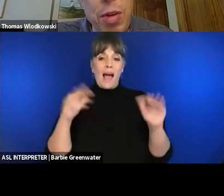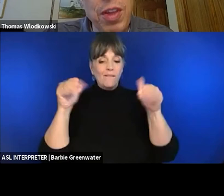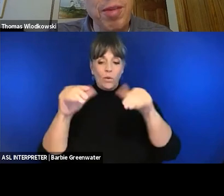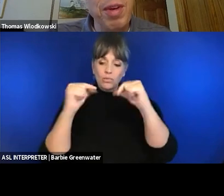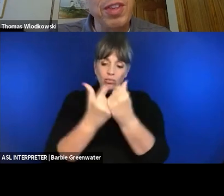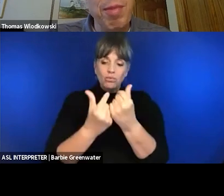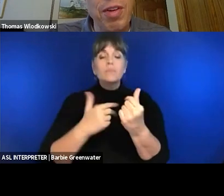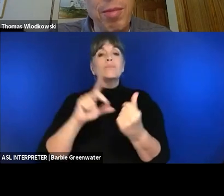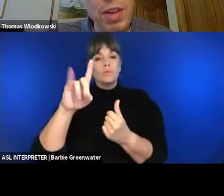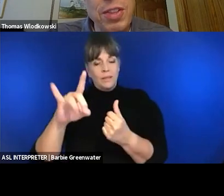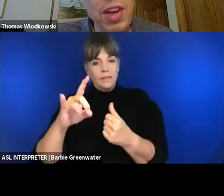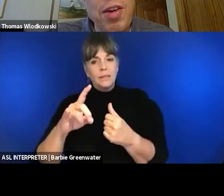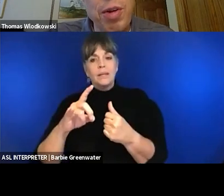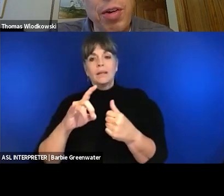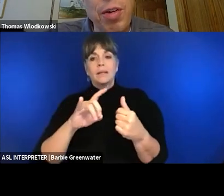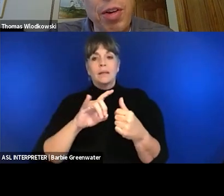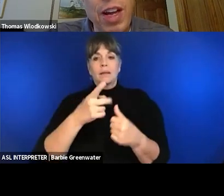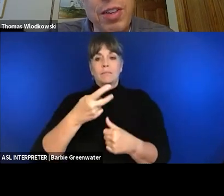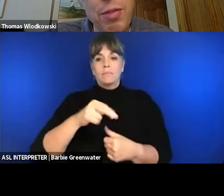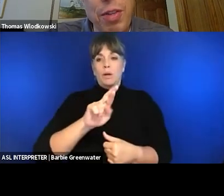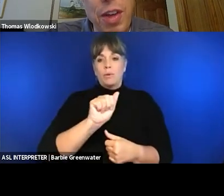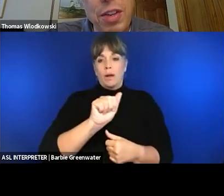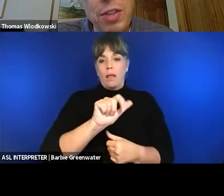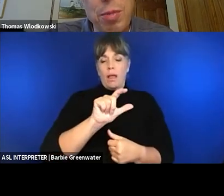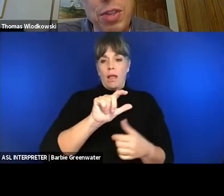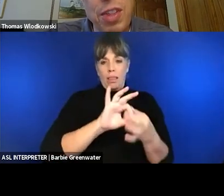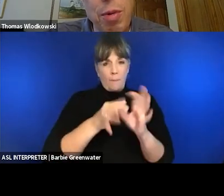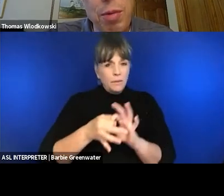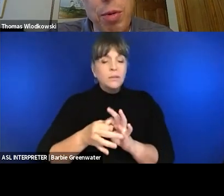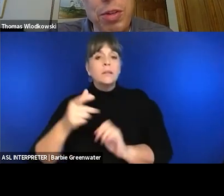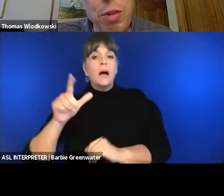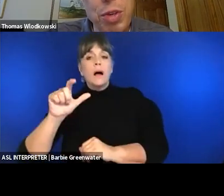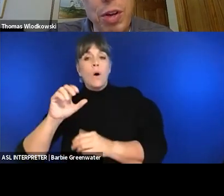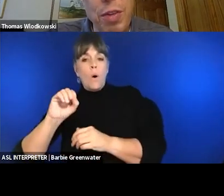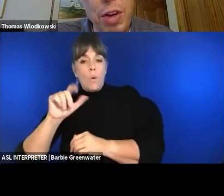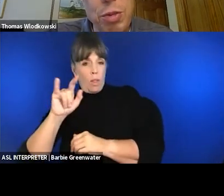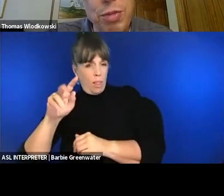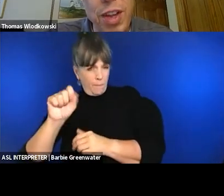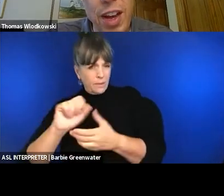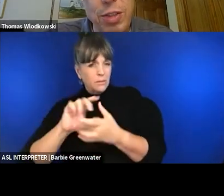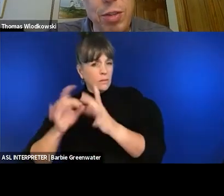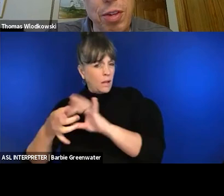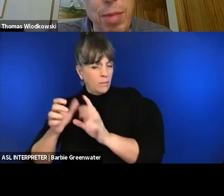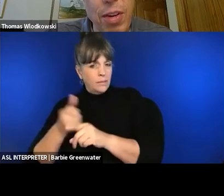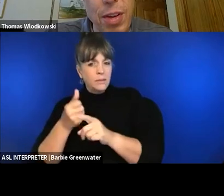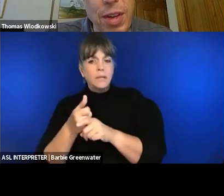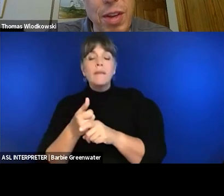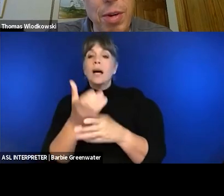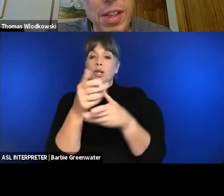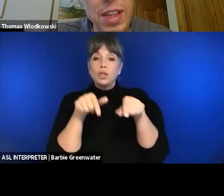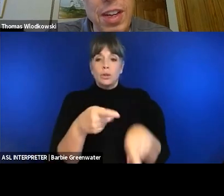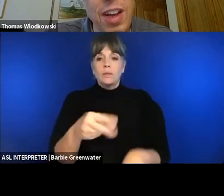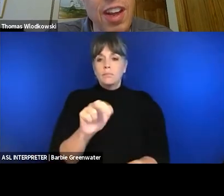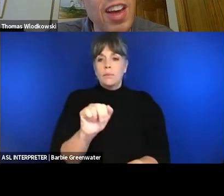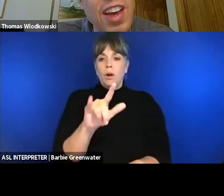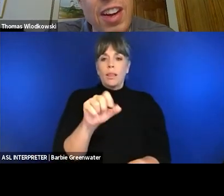one between the Olympics and the Paralympics. We heard lots of different things. Consumers said they wanted more description of the country's flags. During the Paralympics, they